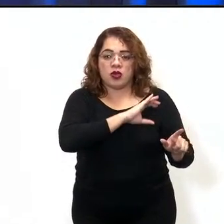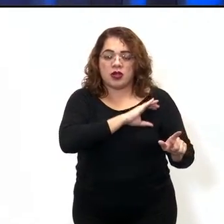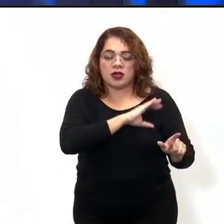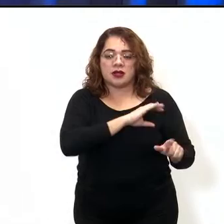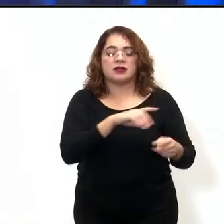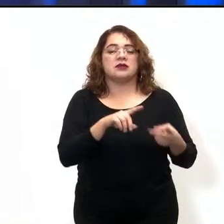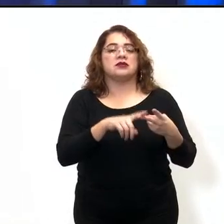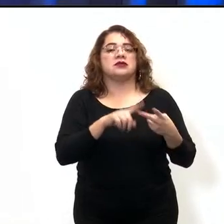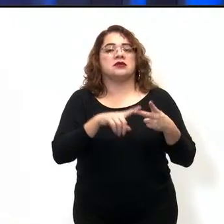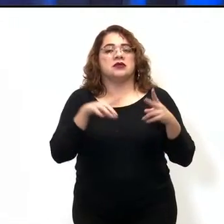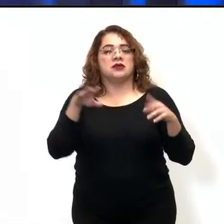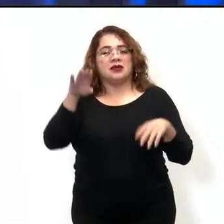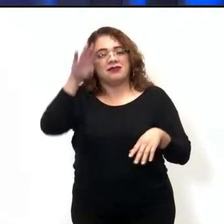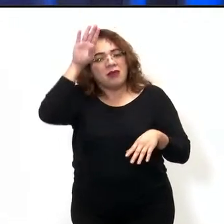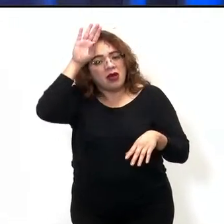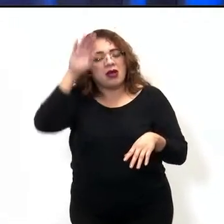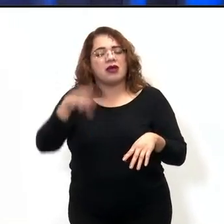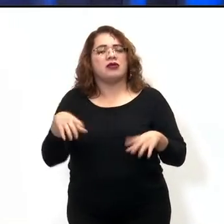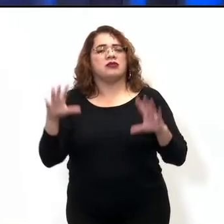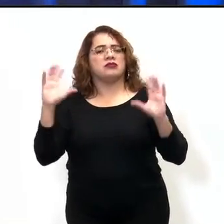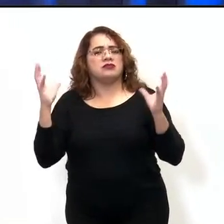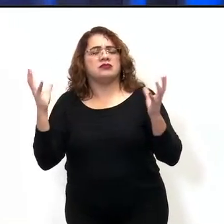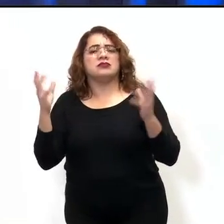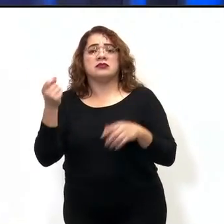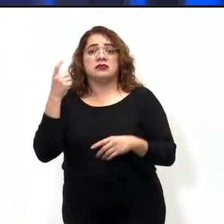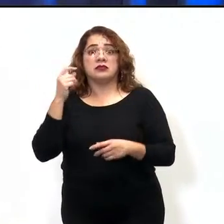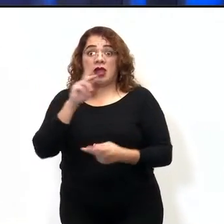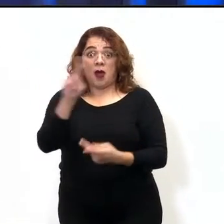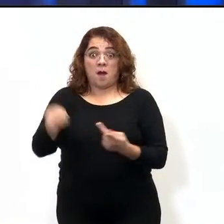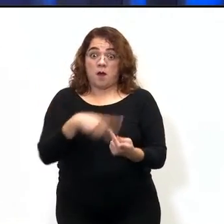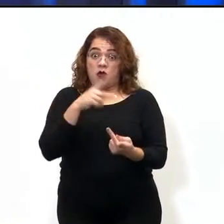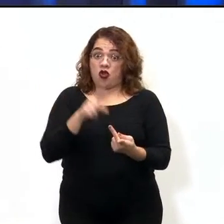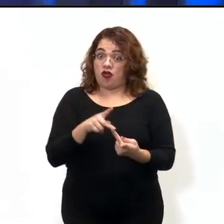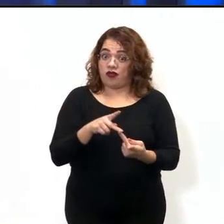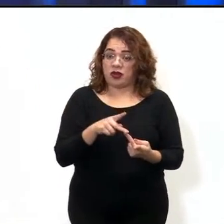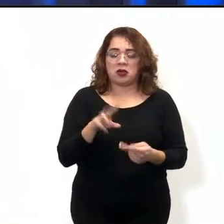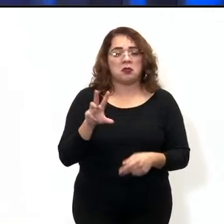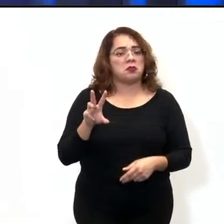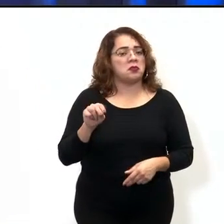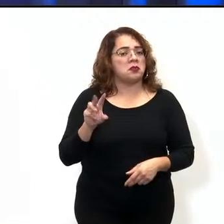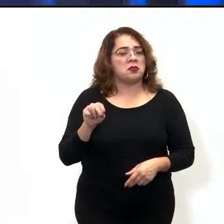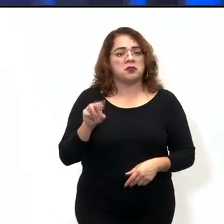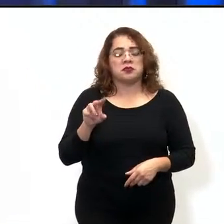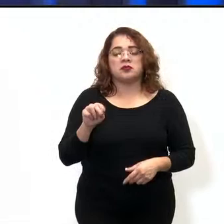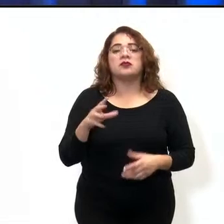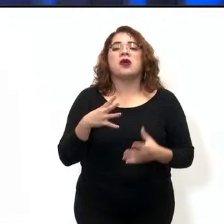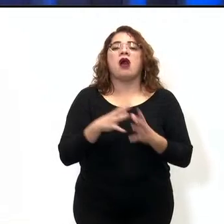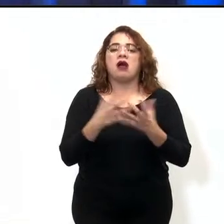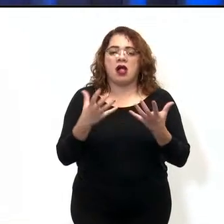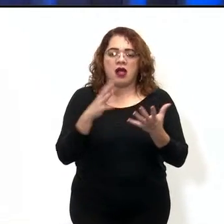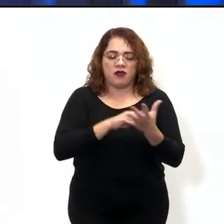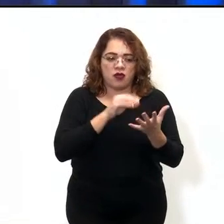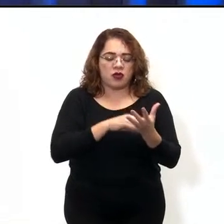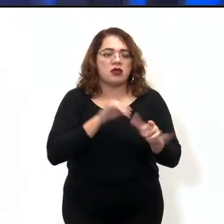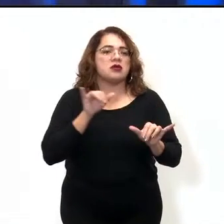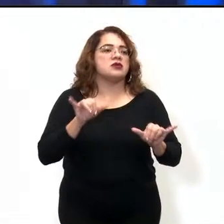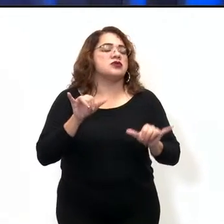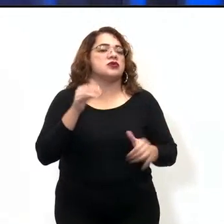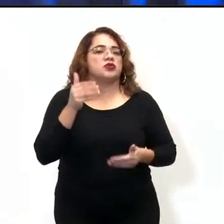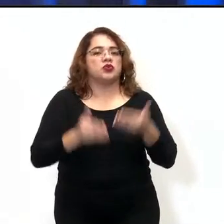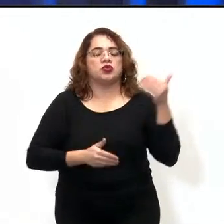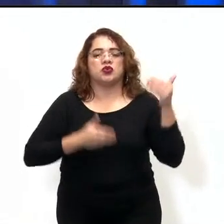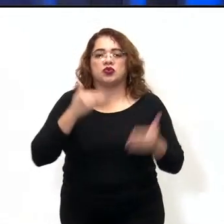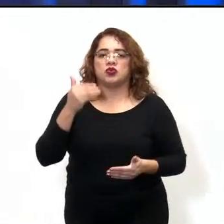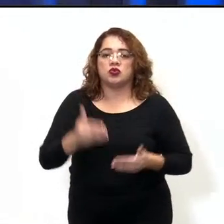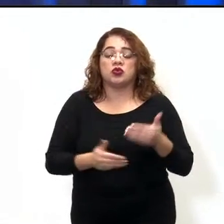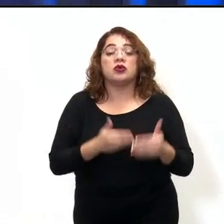street sweeping are masked. And so it has not been a perfect process, and there have been a lot of learning that's gone along the way. I